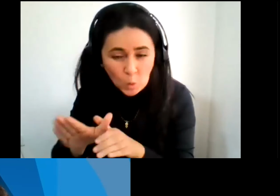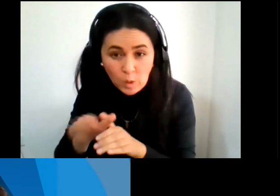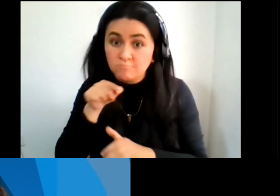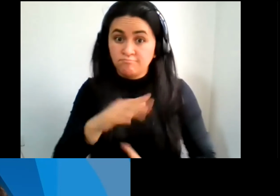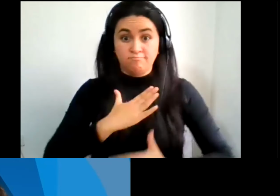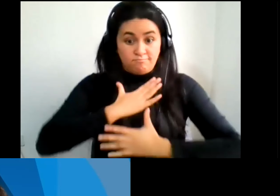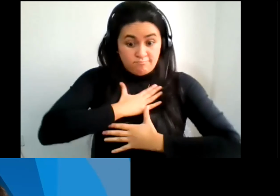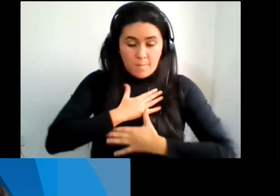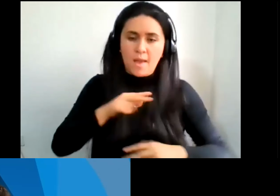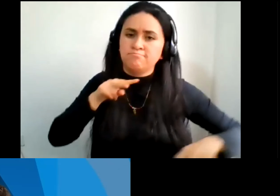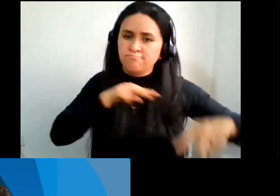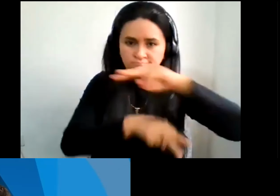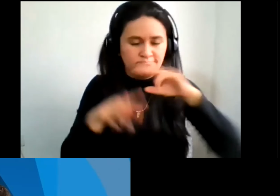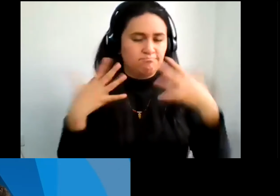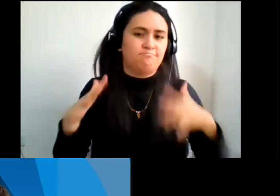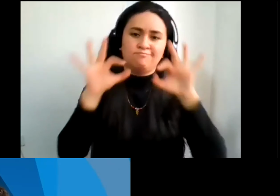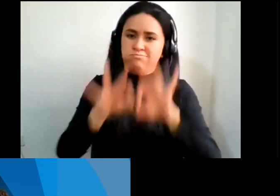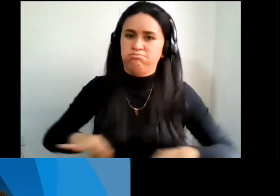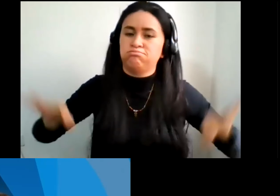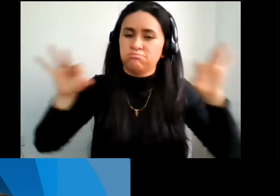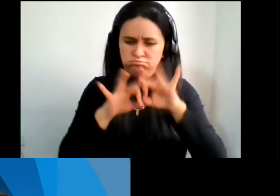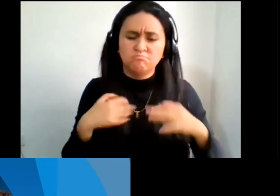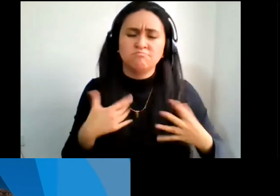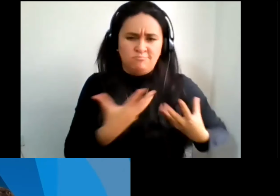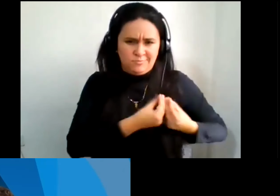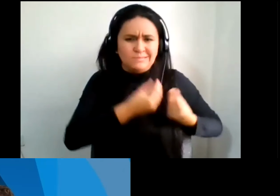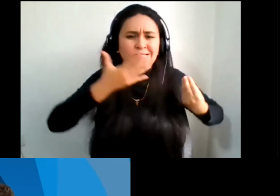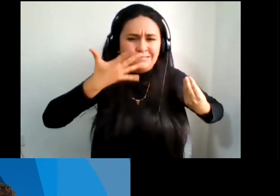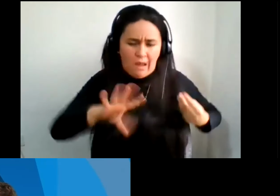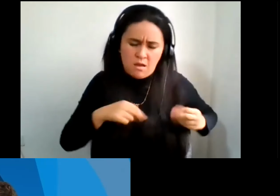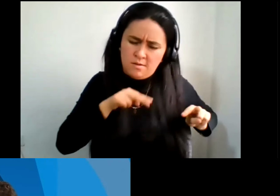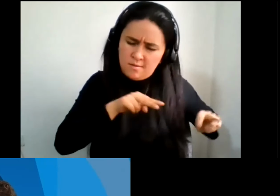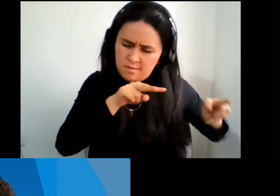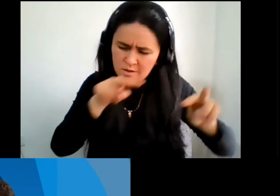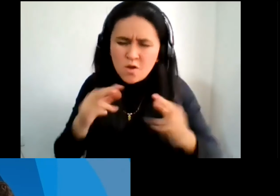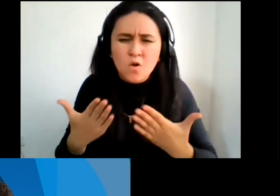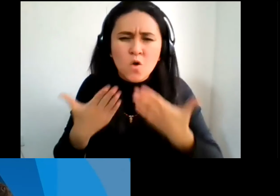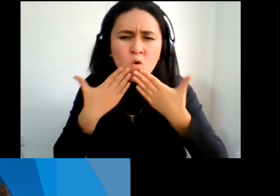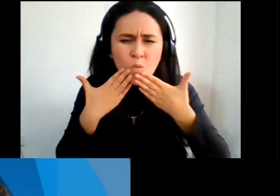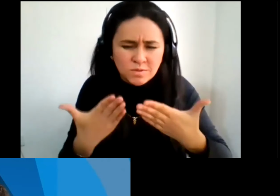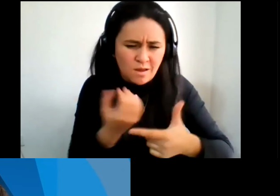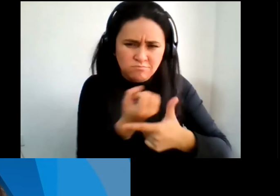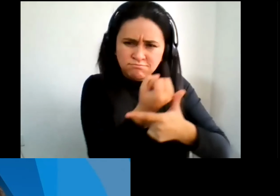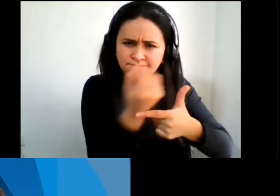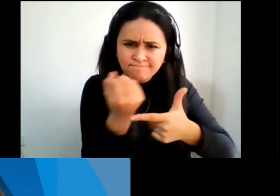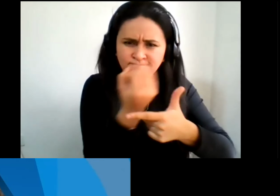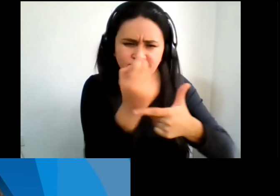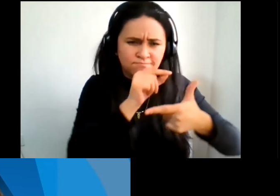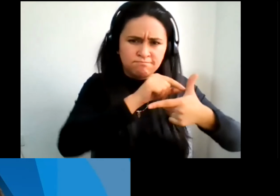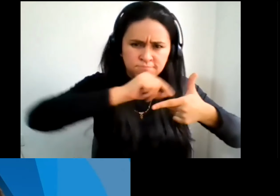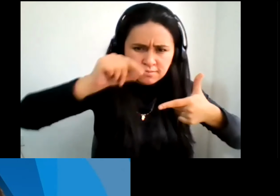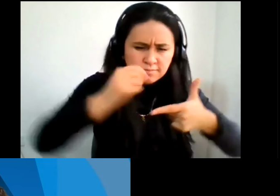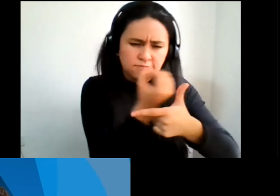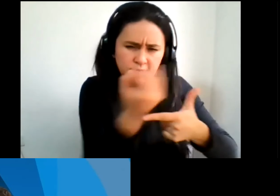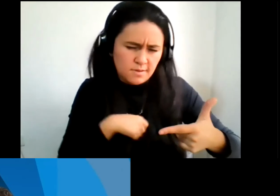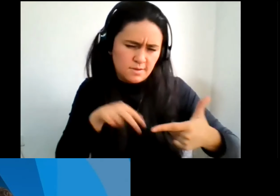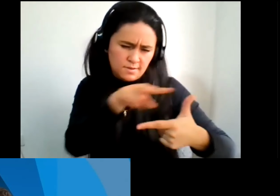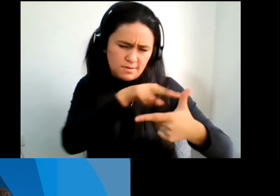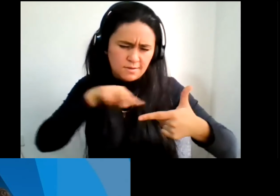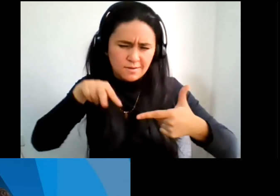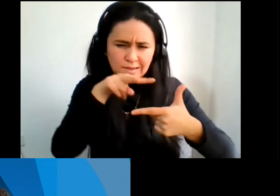is fundamental for us. We've had a chance to analyze the data in greater depth